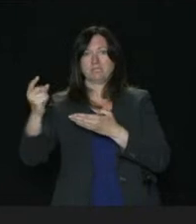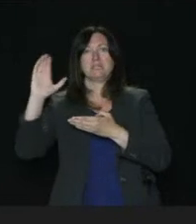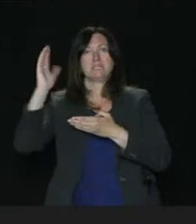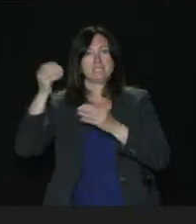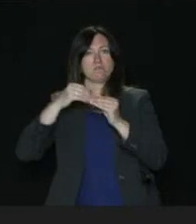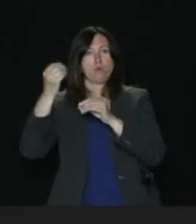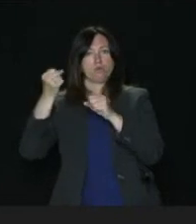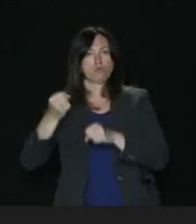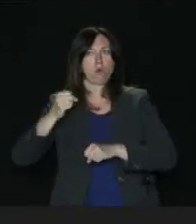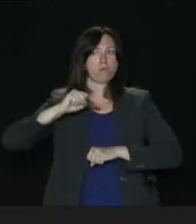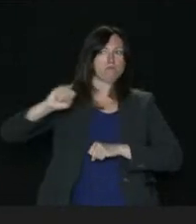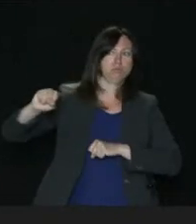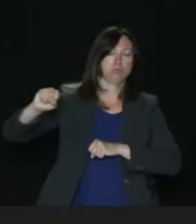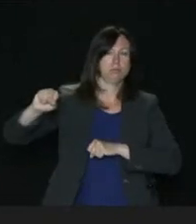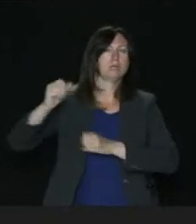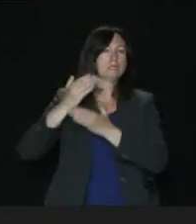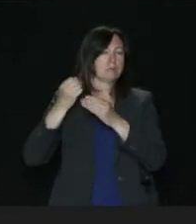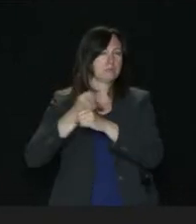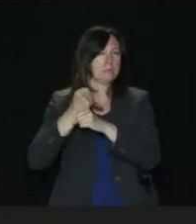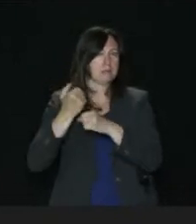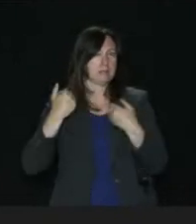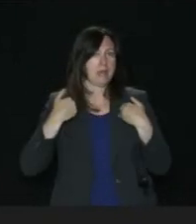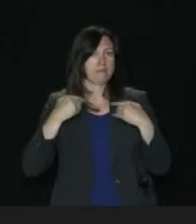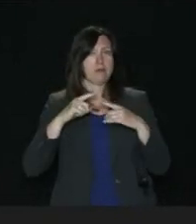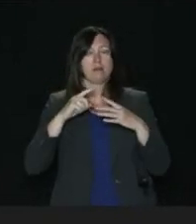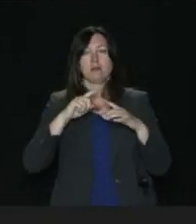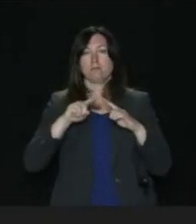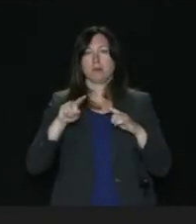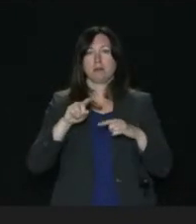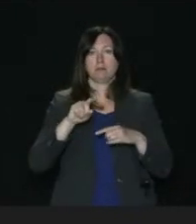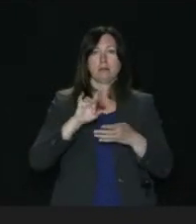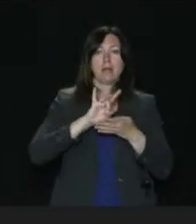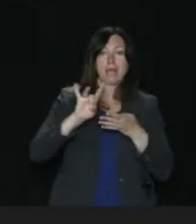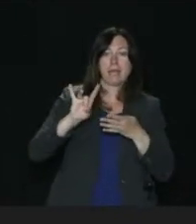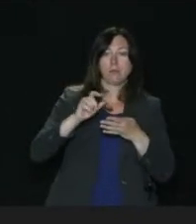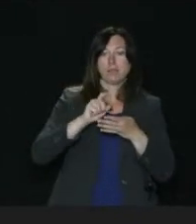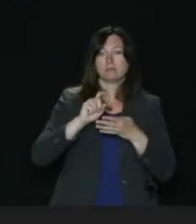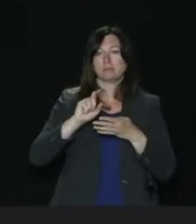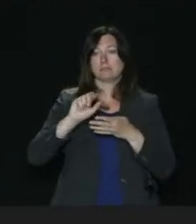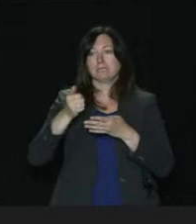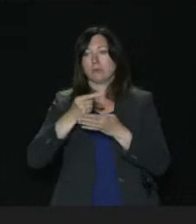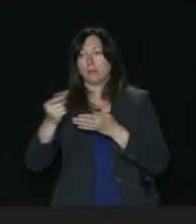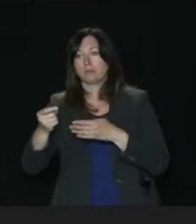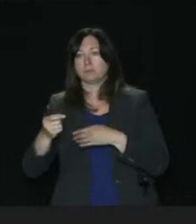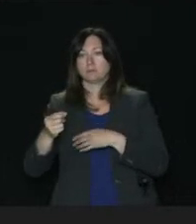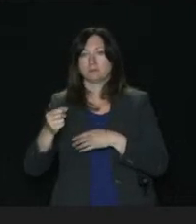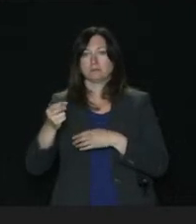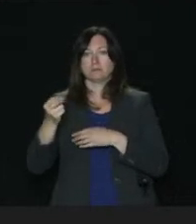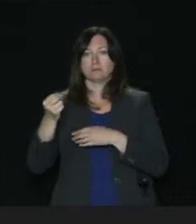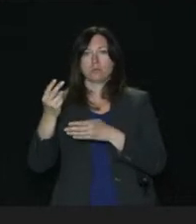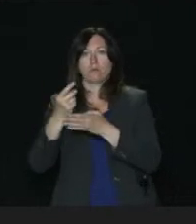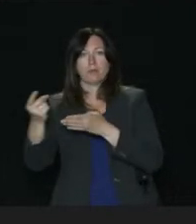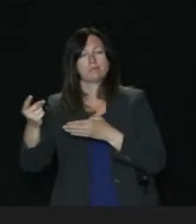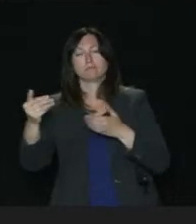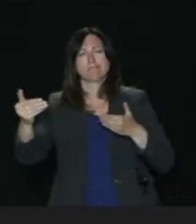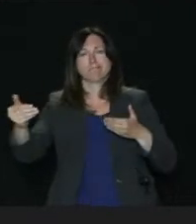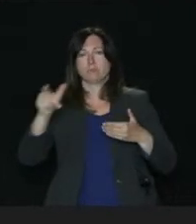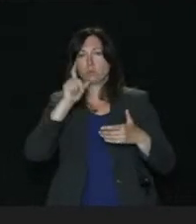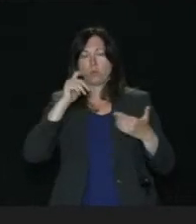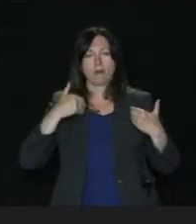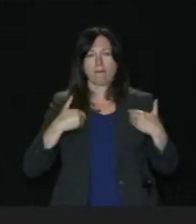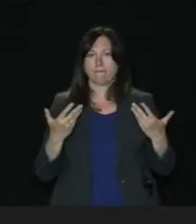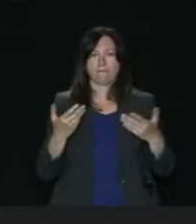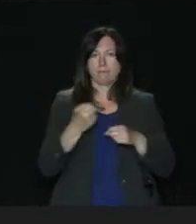data on that. But there's no data really from 8 weeks to 10 weeks to 12 weeks. It's a matter of balance